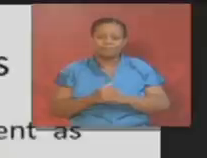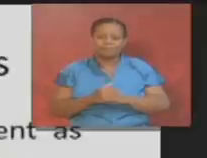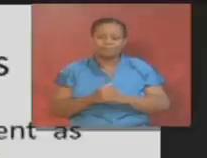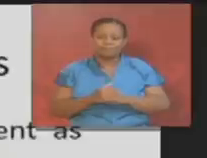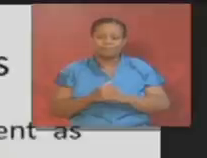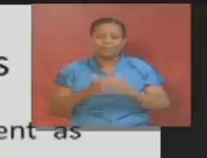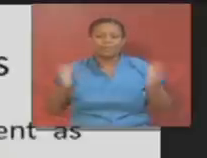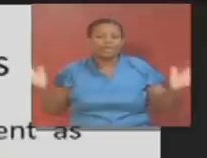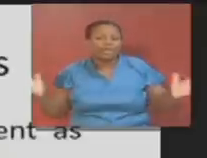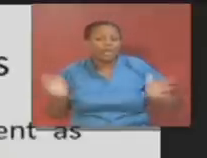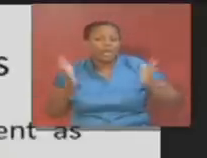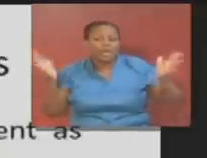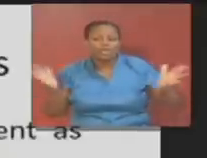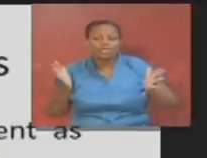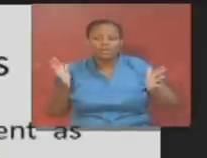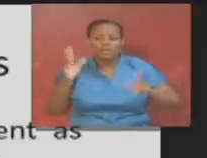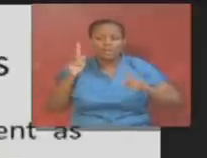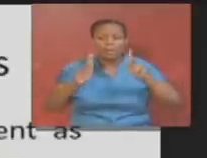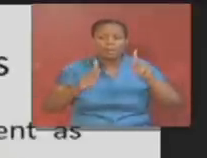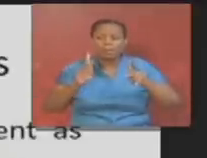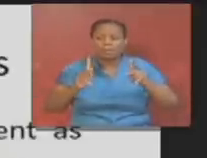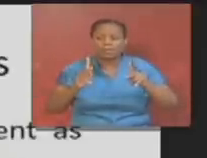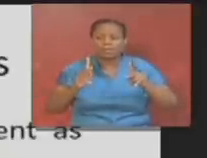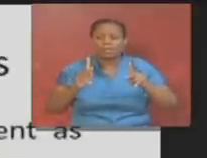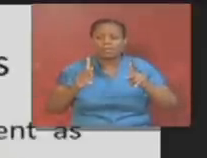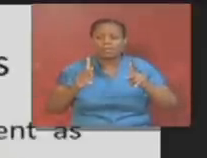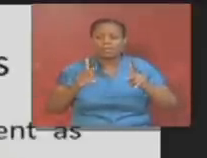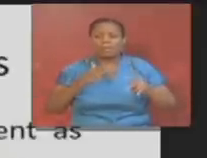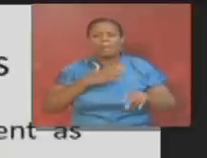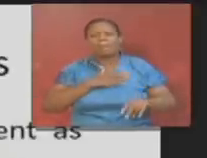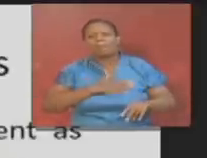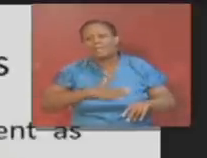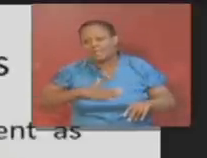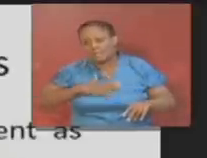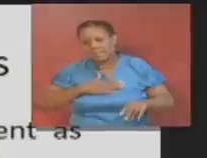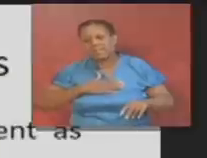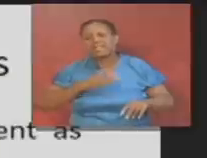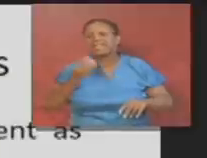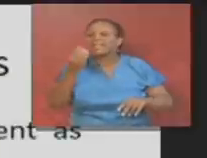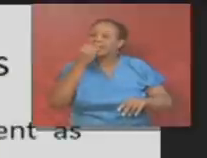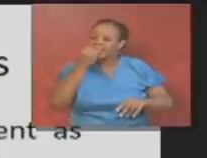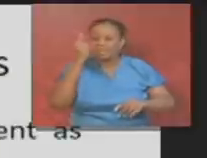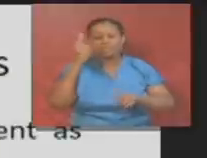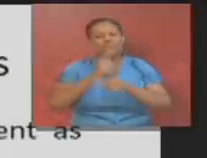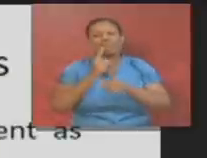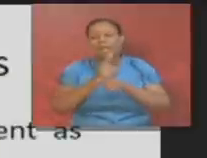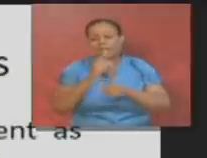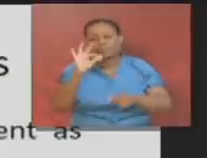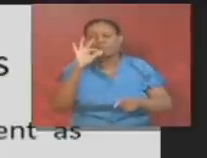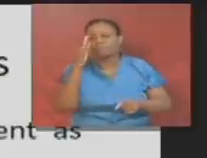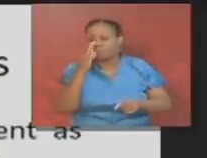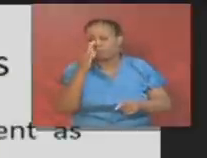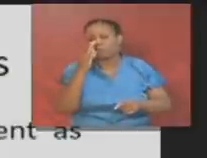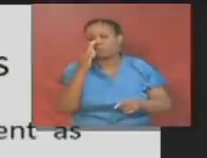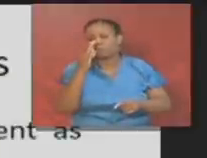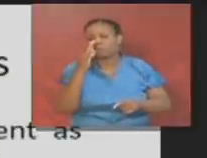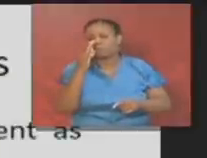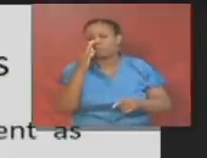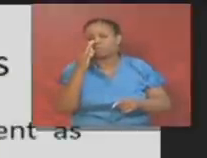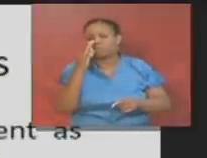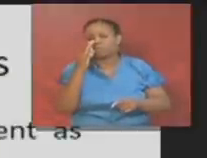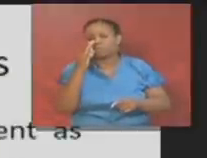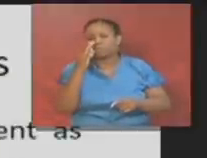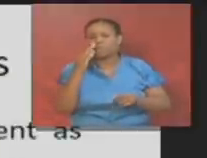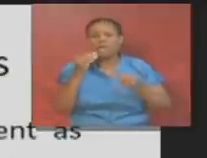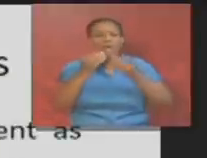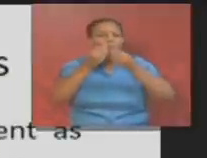population at large to adopt appropriate dietary lifestyles. Losing as little as 5 pounds of